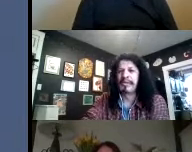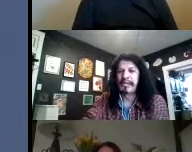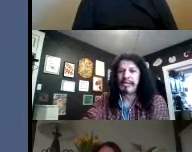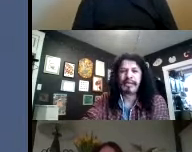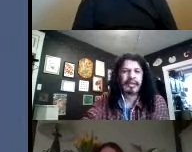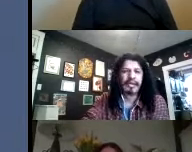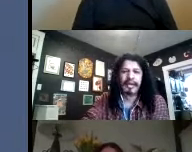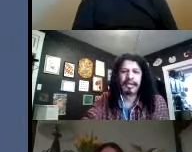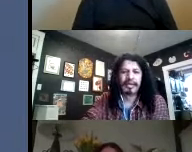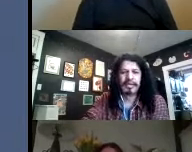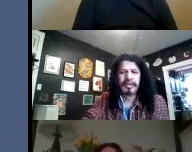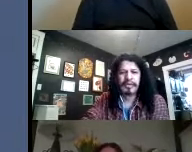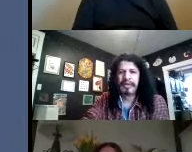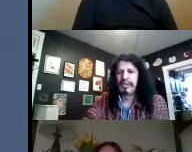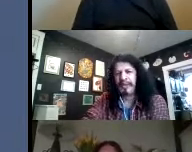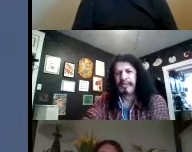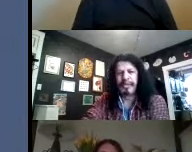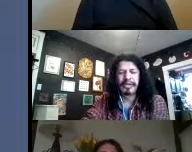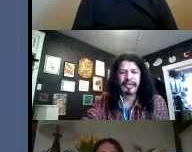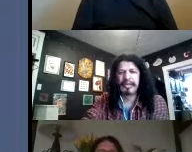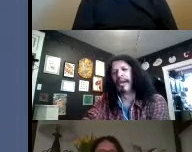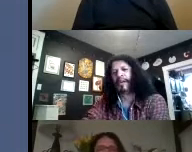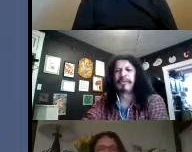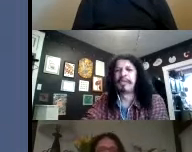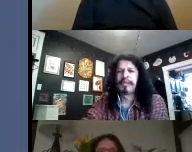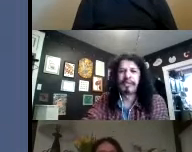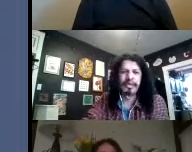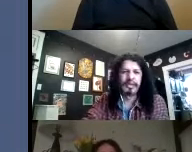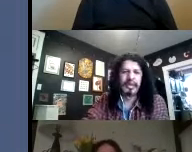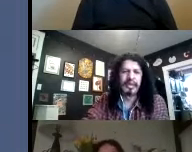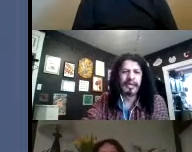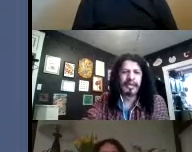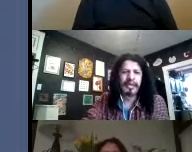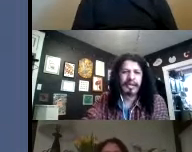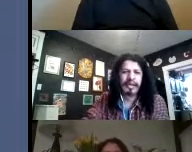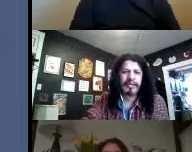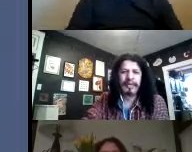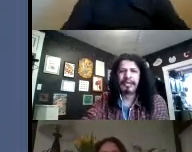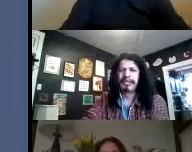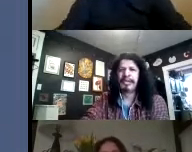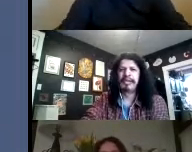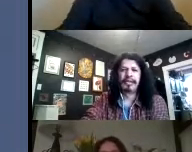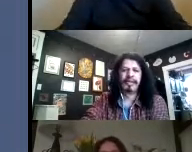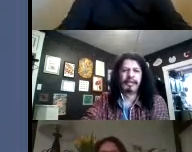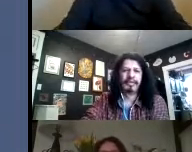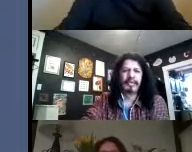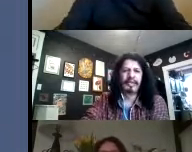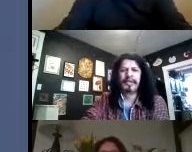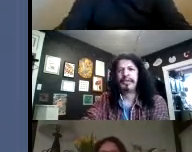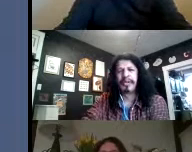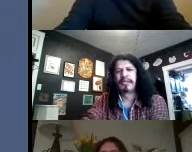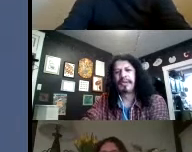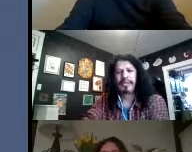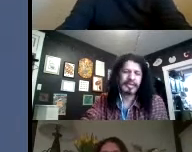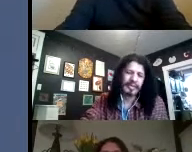always use the chat. Again, let us know where you're from. Say hi so your neighbors know that you're here. If you need the chat, if